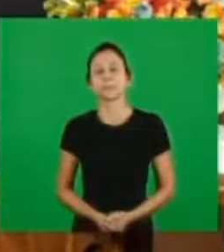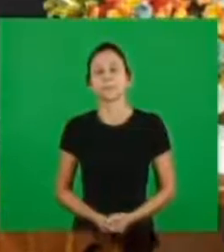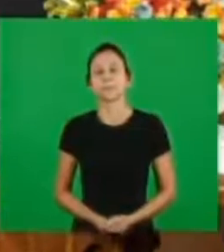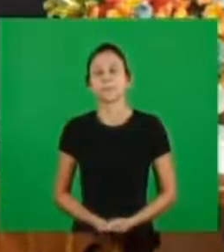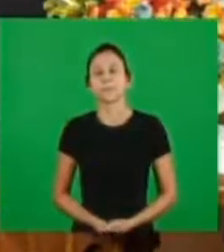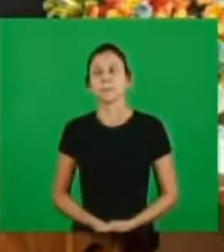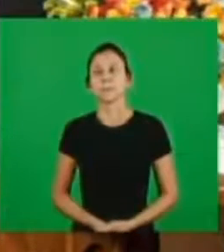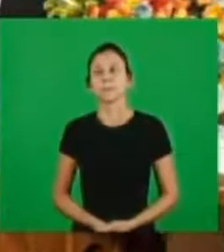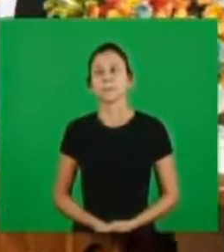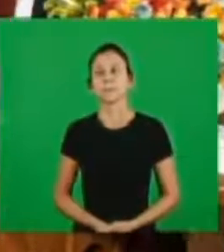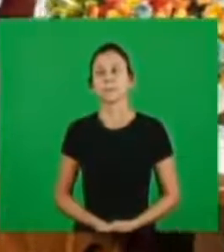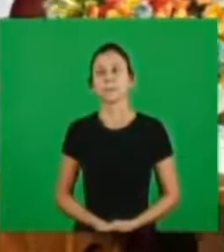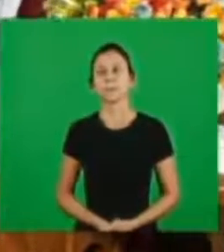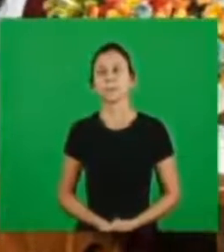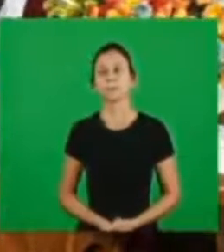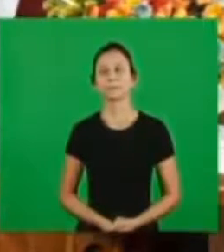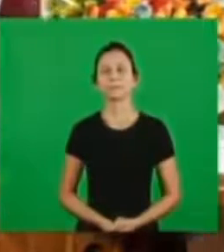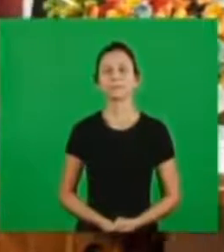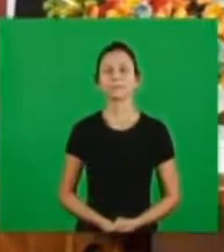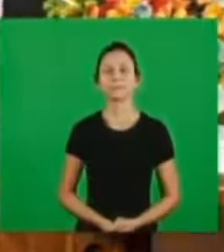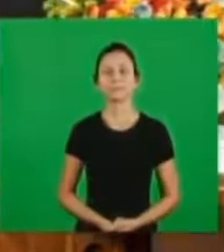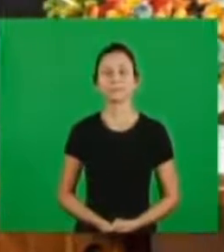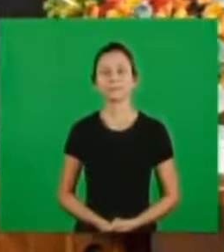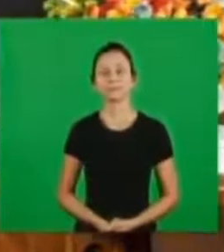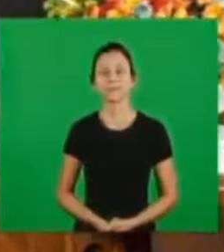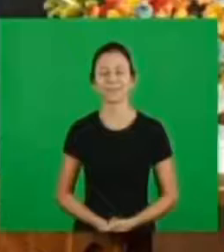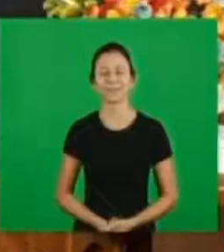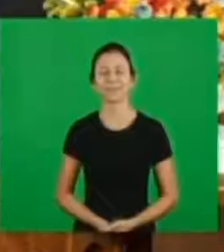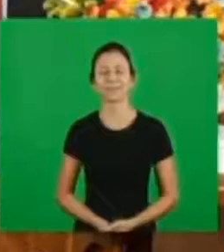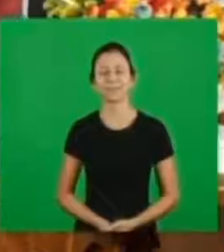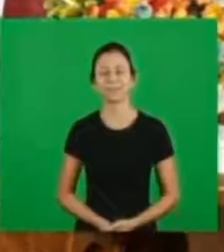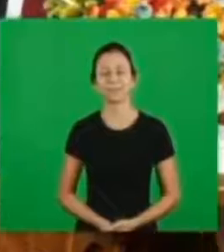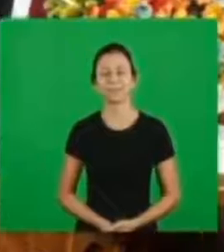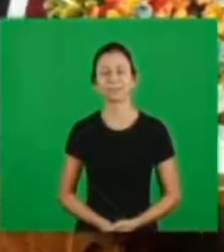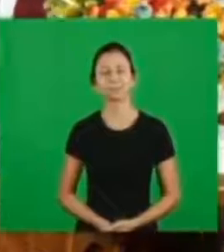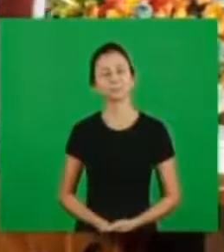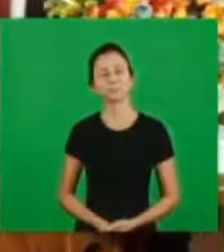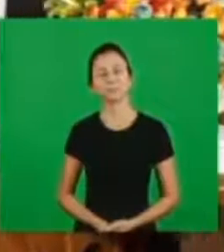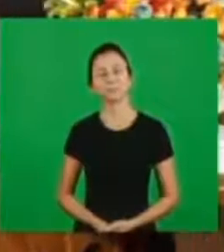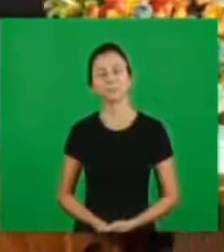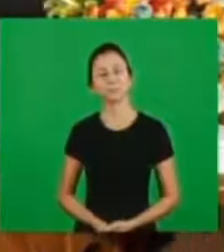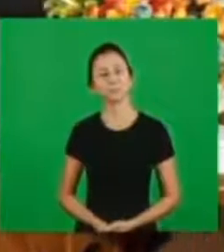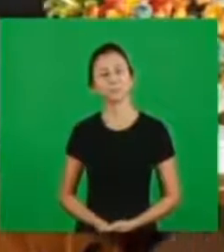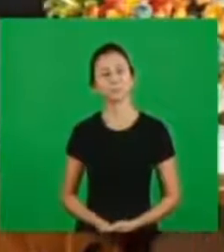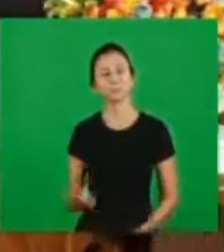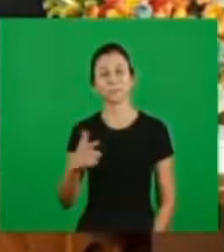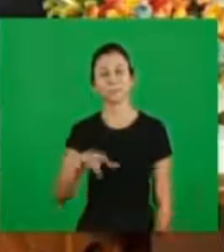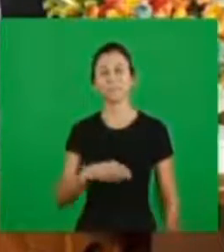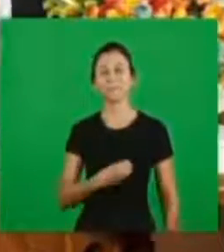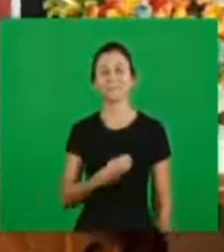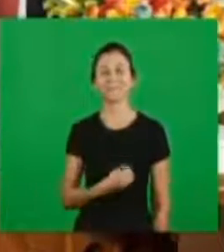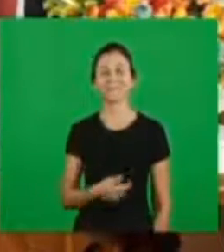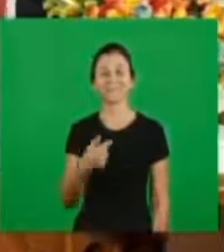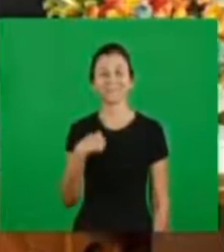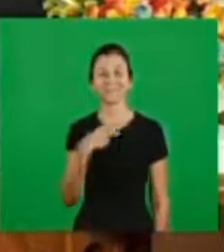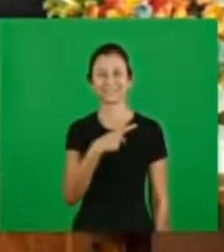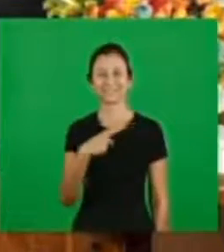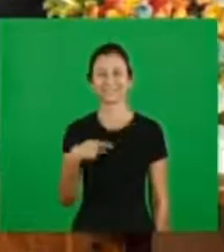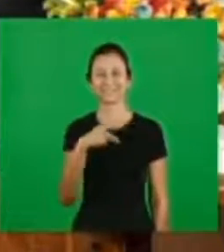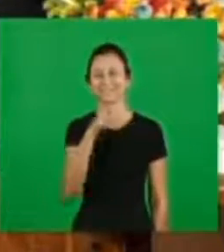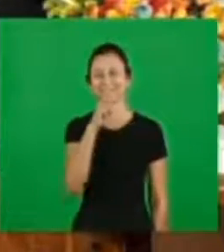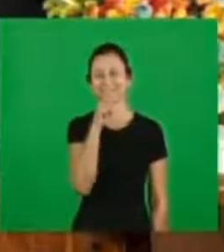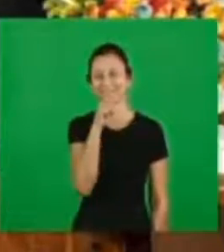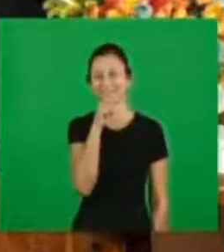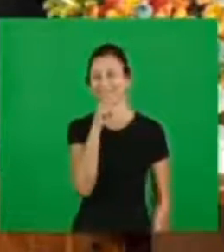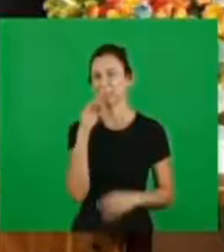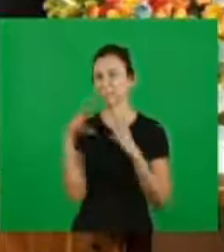Let's enter. Let's enter. You can stay here. Very well. So, my brethren, we're here, Pastor Gilson